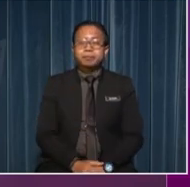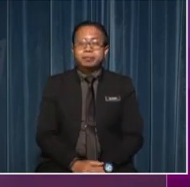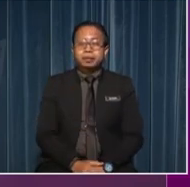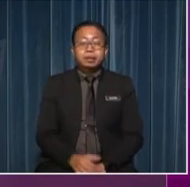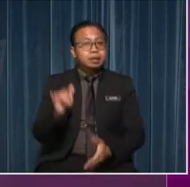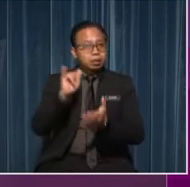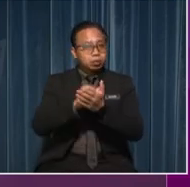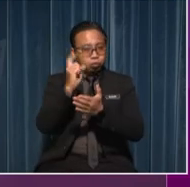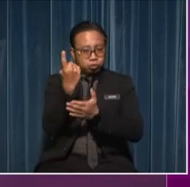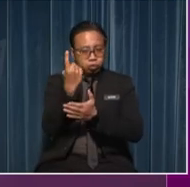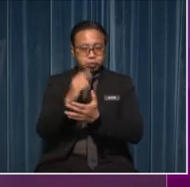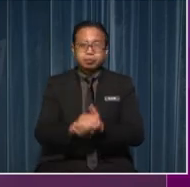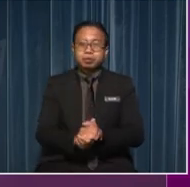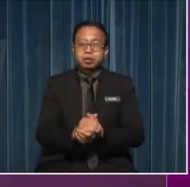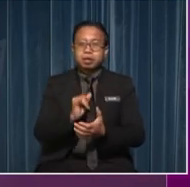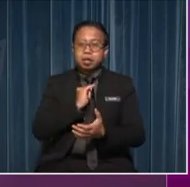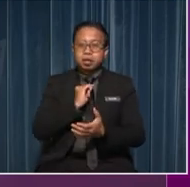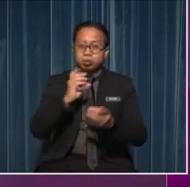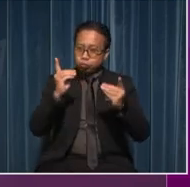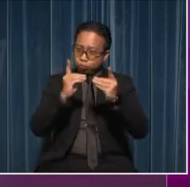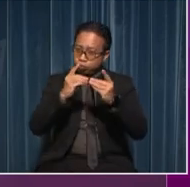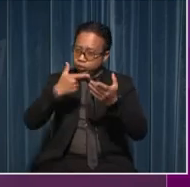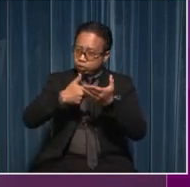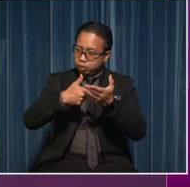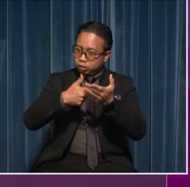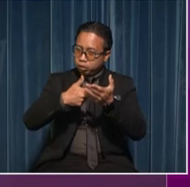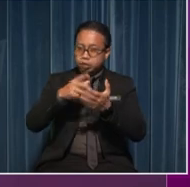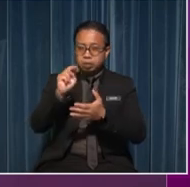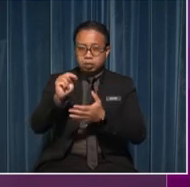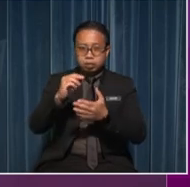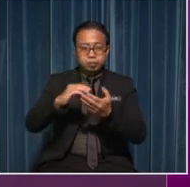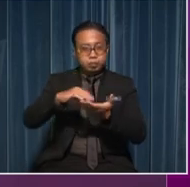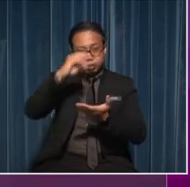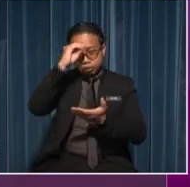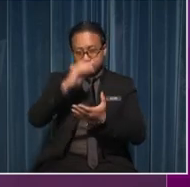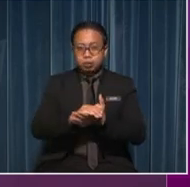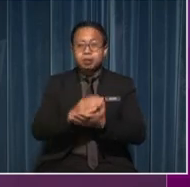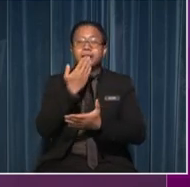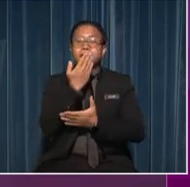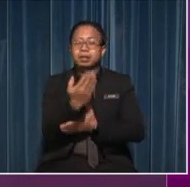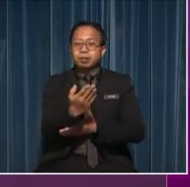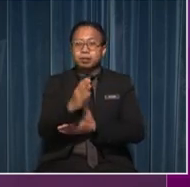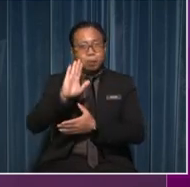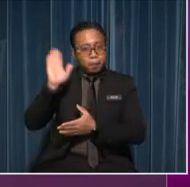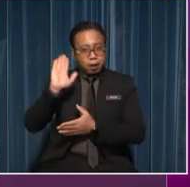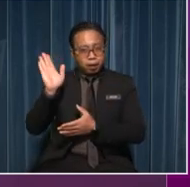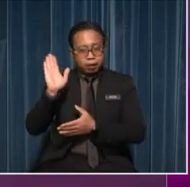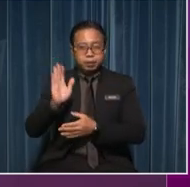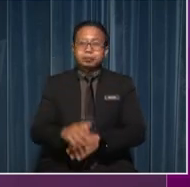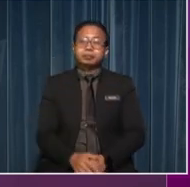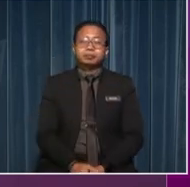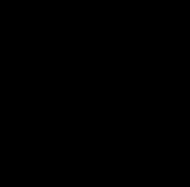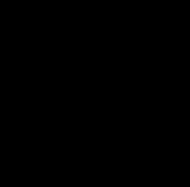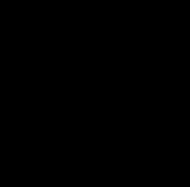That's all for today. I will see you again in another session. Thank you and bye!